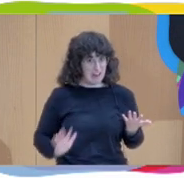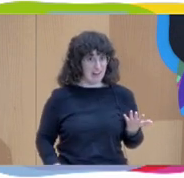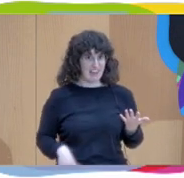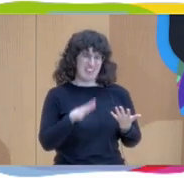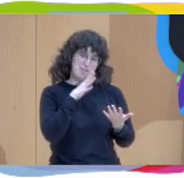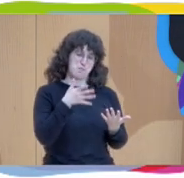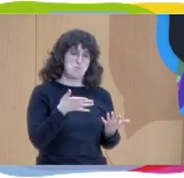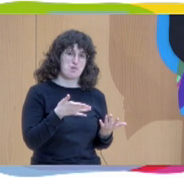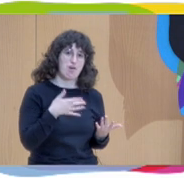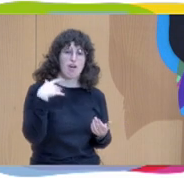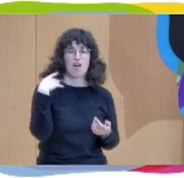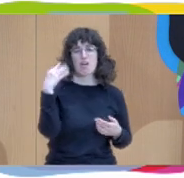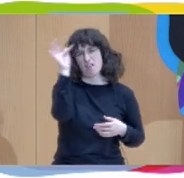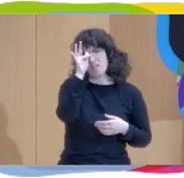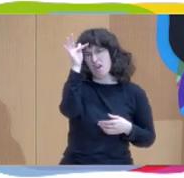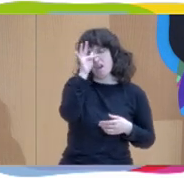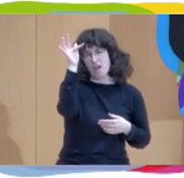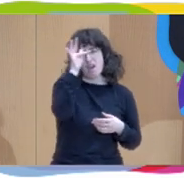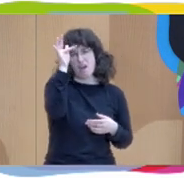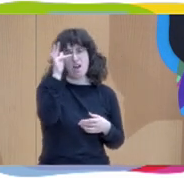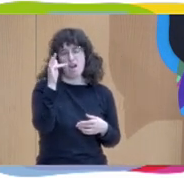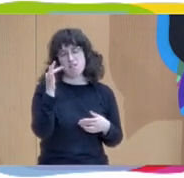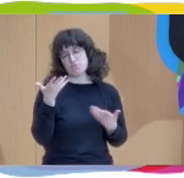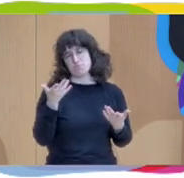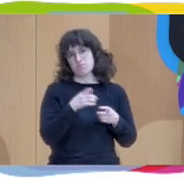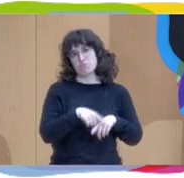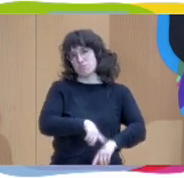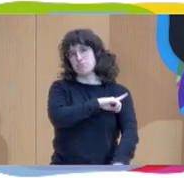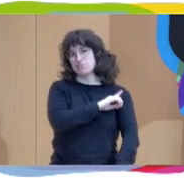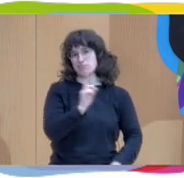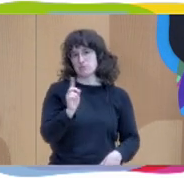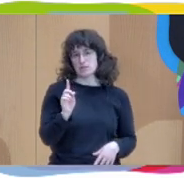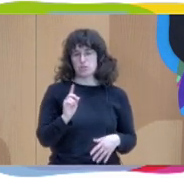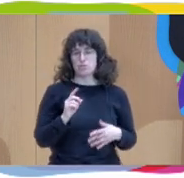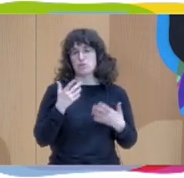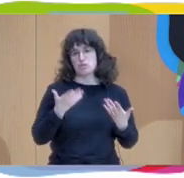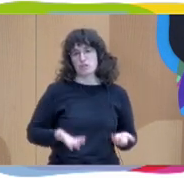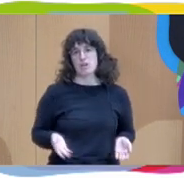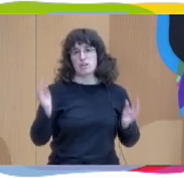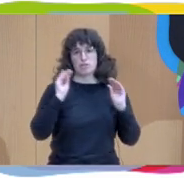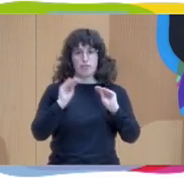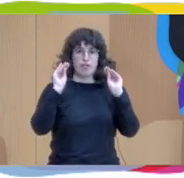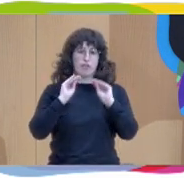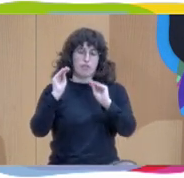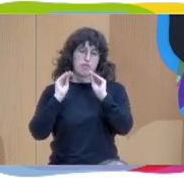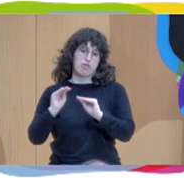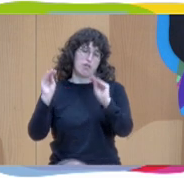The training gave inspiration and the tools that were needed to renew their way of working. And also